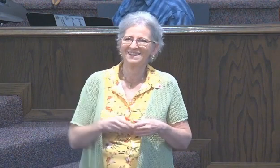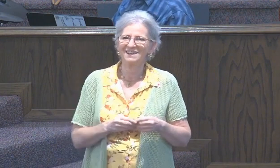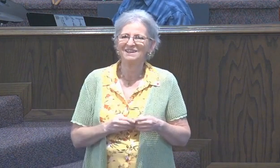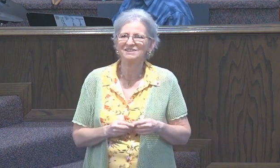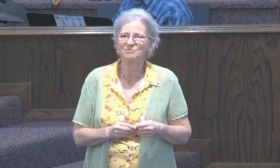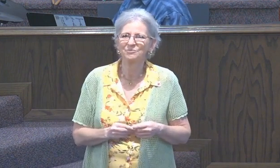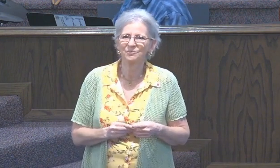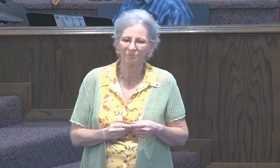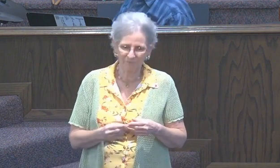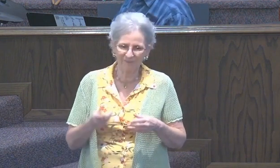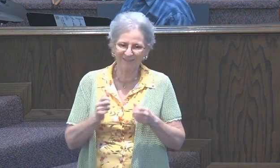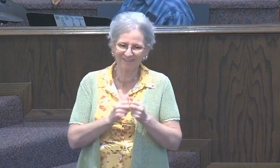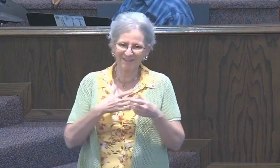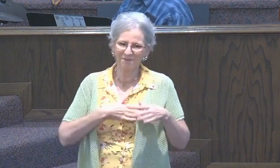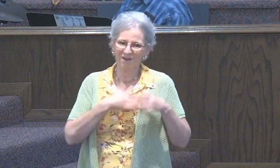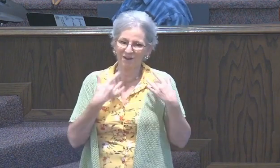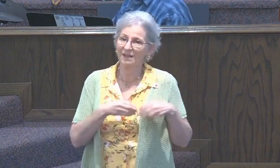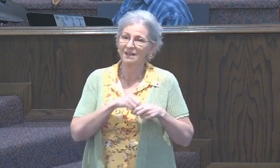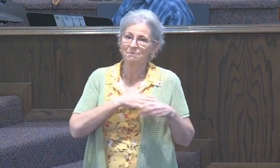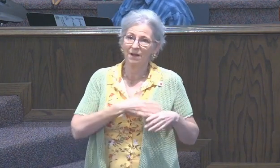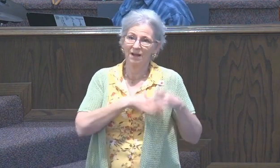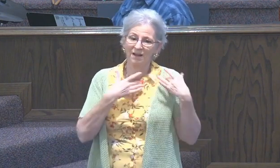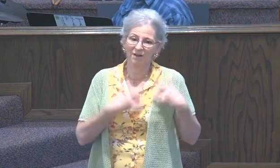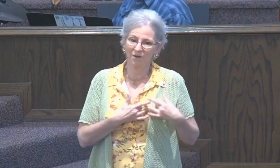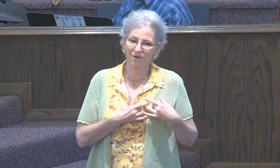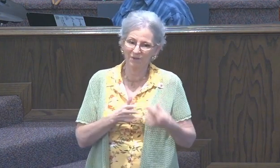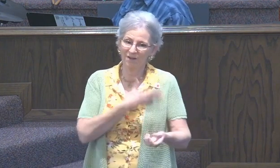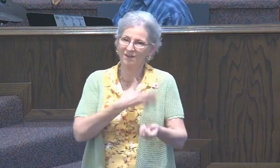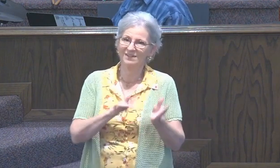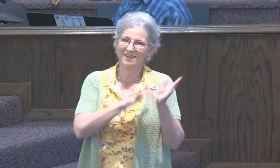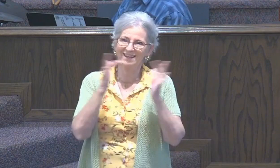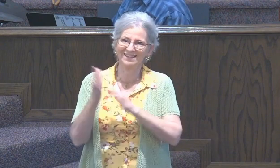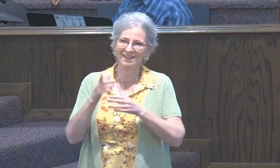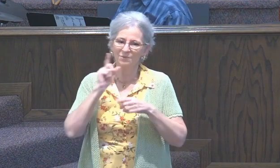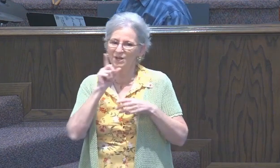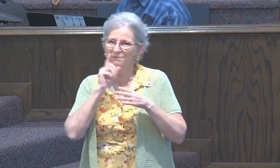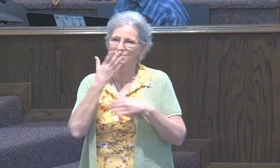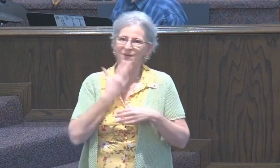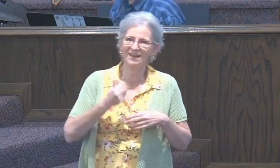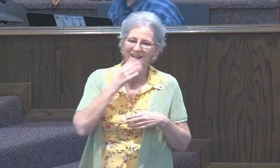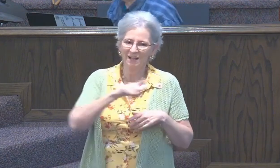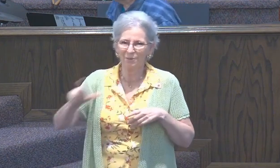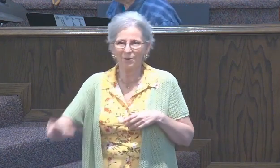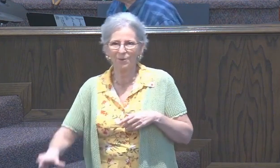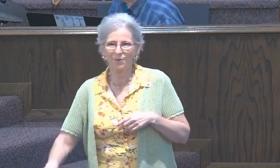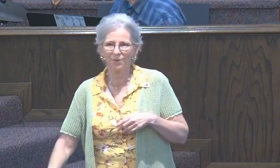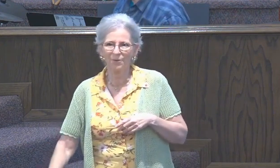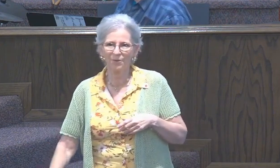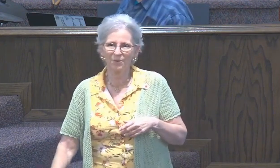Let's within my heart a melody. Jesus whispers sweet and